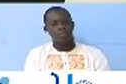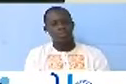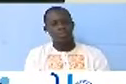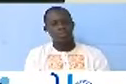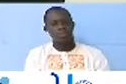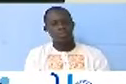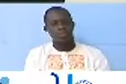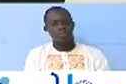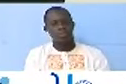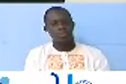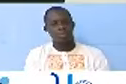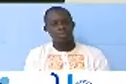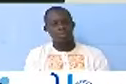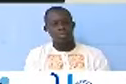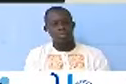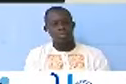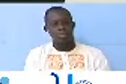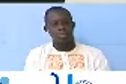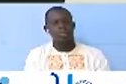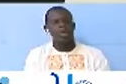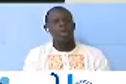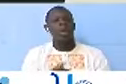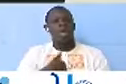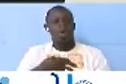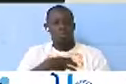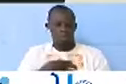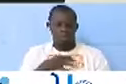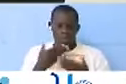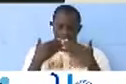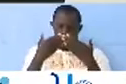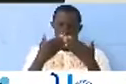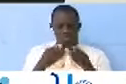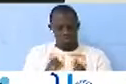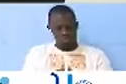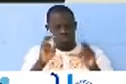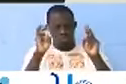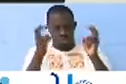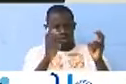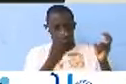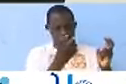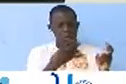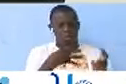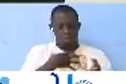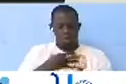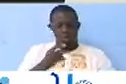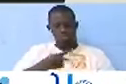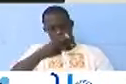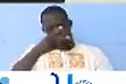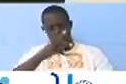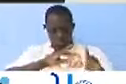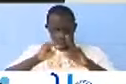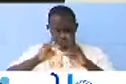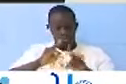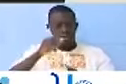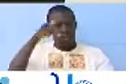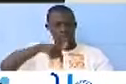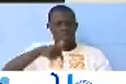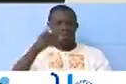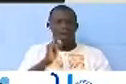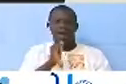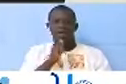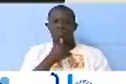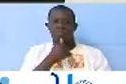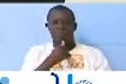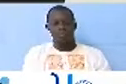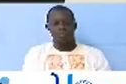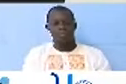that's all right. I would also like to give you an overview. Hanin ka bimbele fla ta hanin ka bimbele fla kata